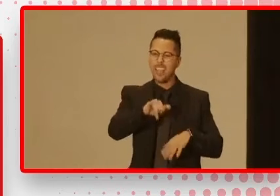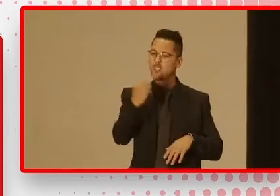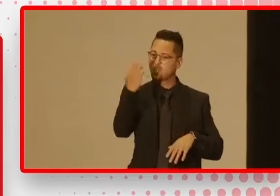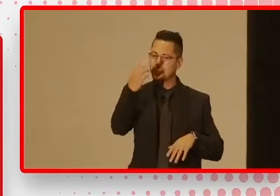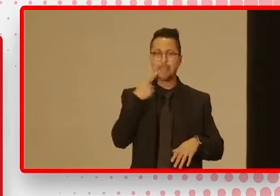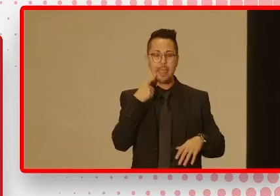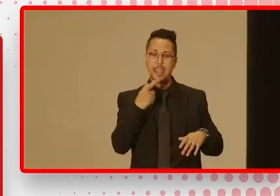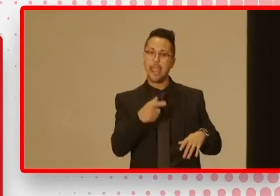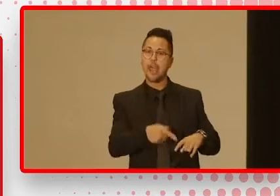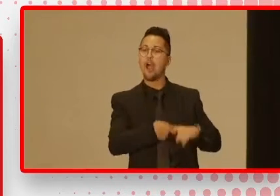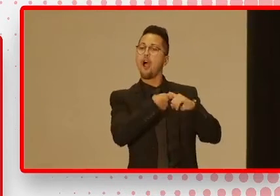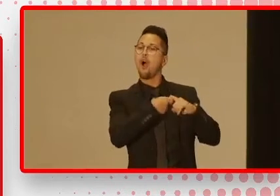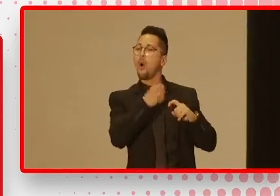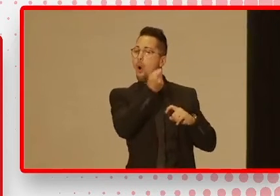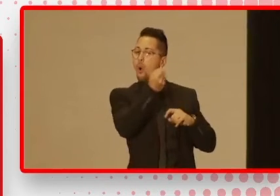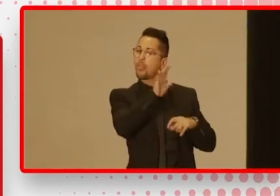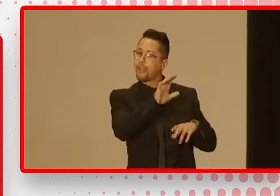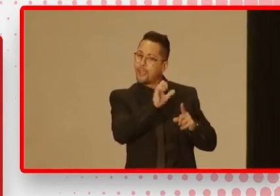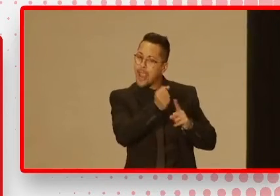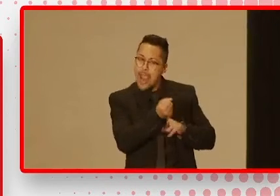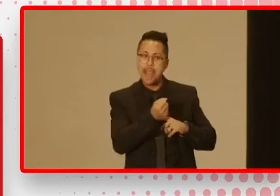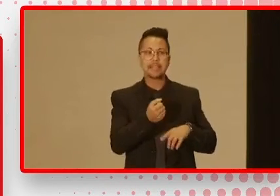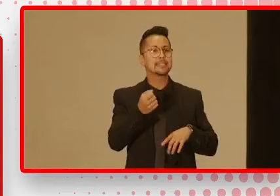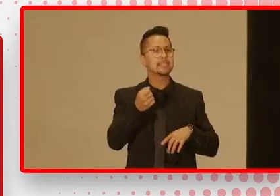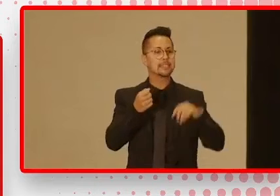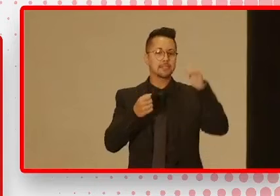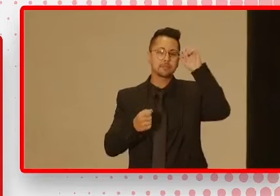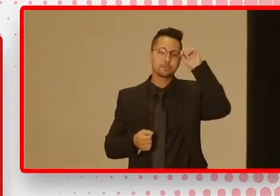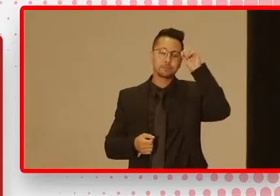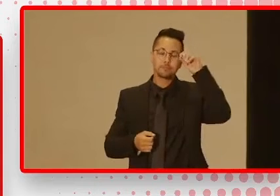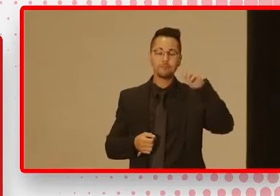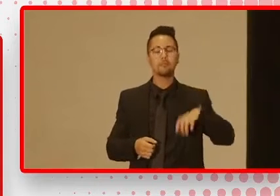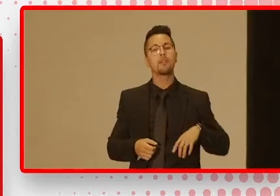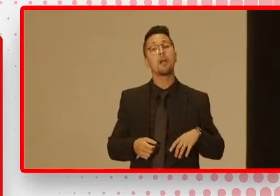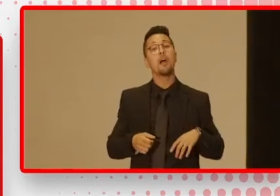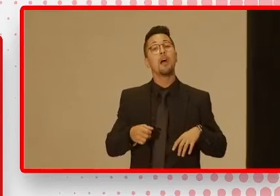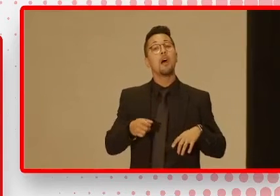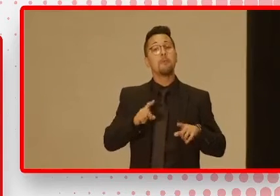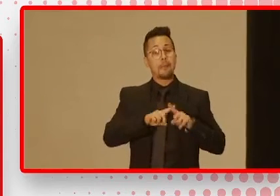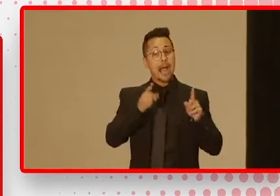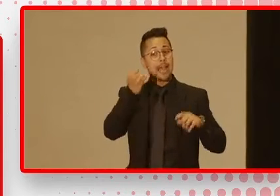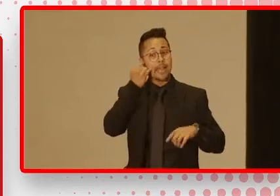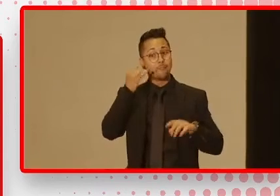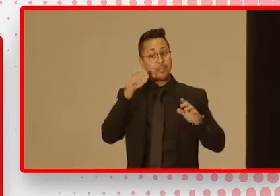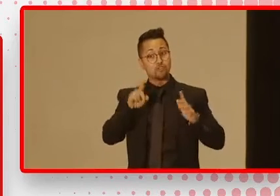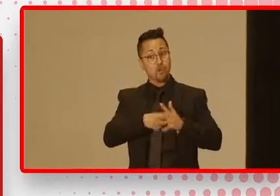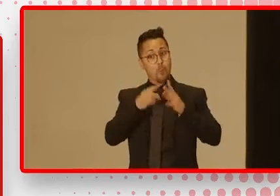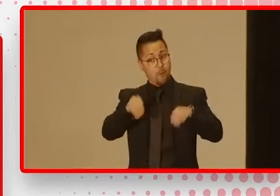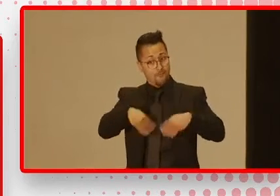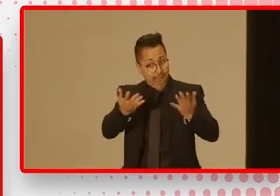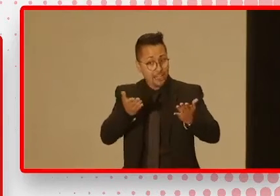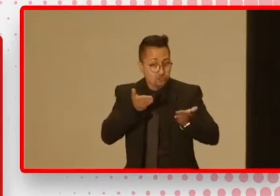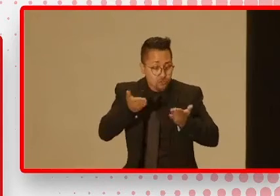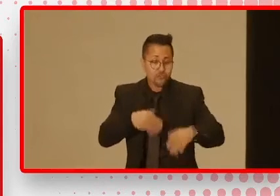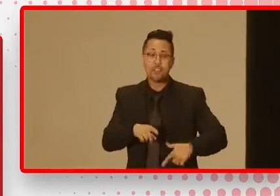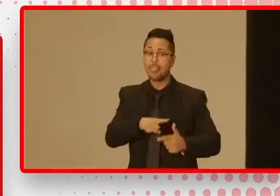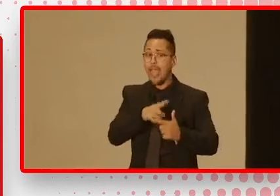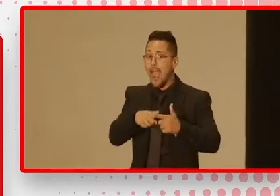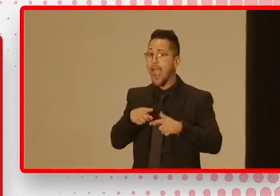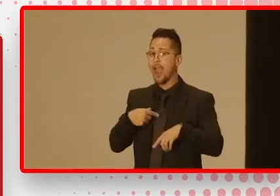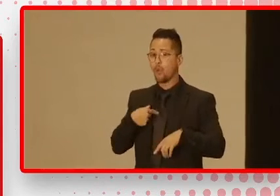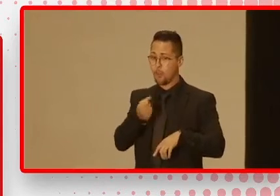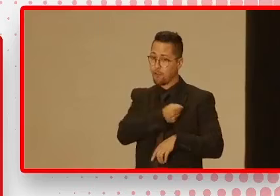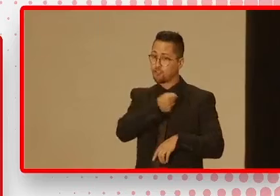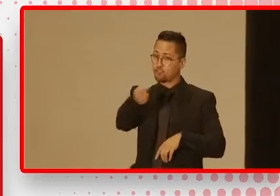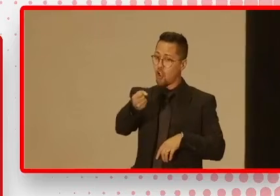hold or close their case if they're having health problems. But once those services are provided, then we start into the job placement mode.